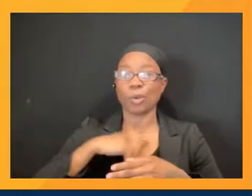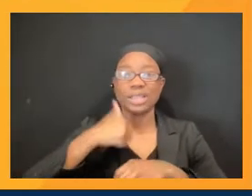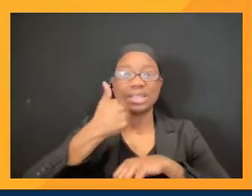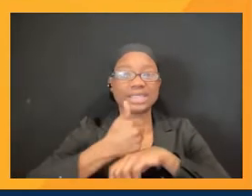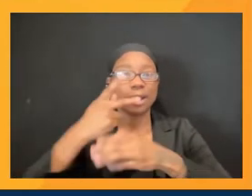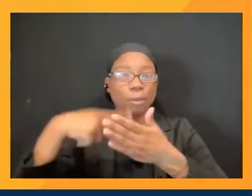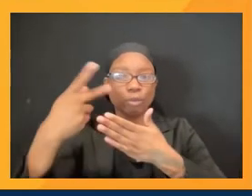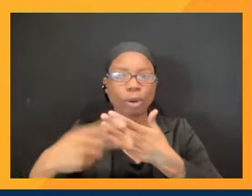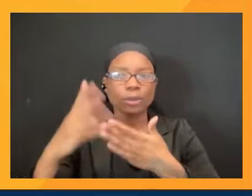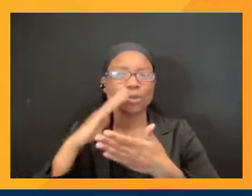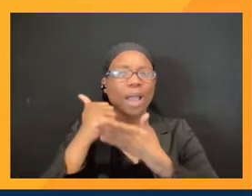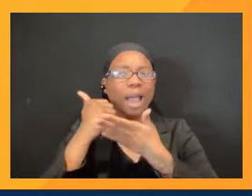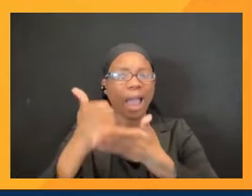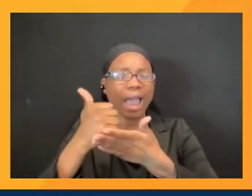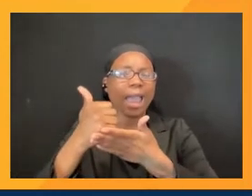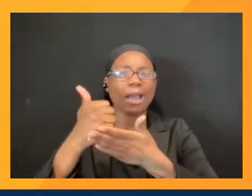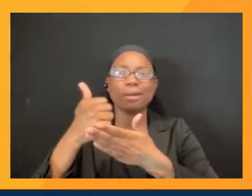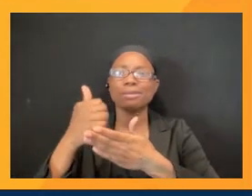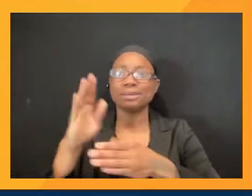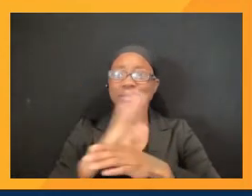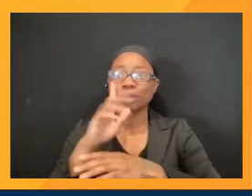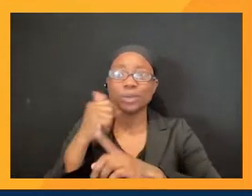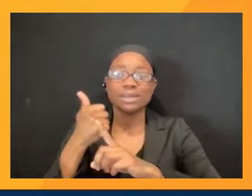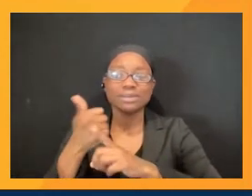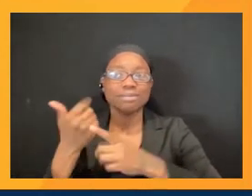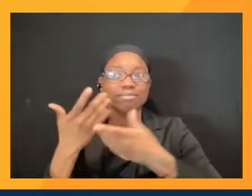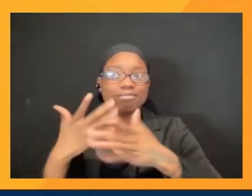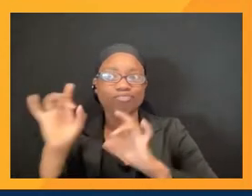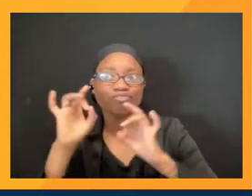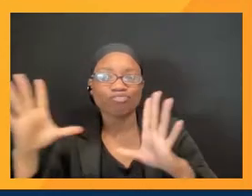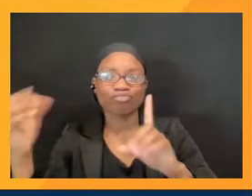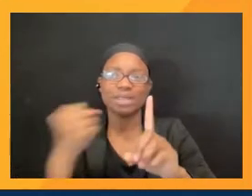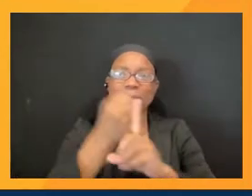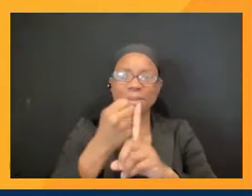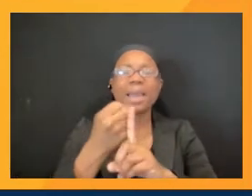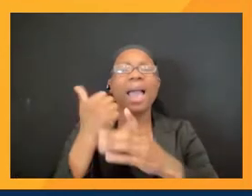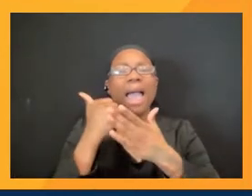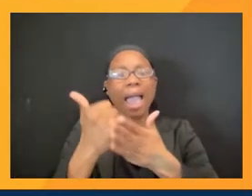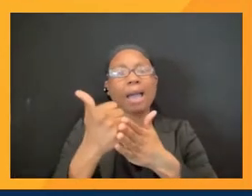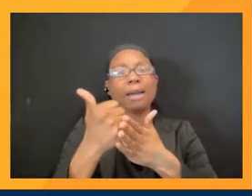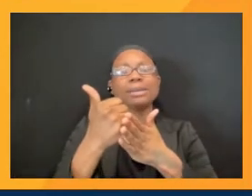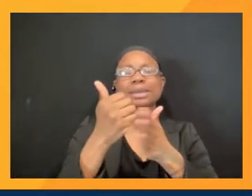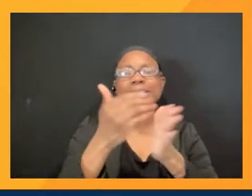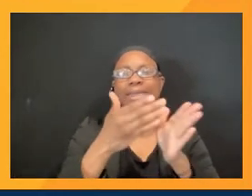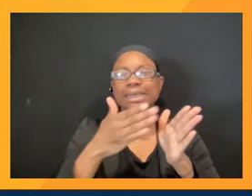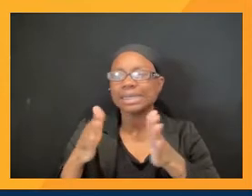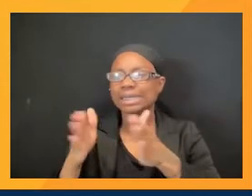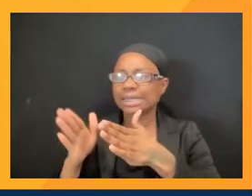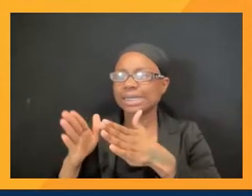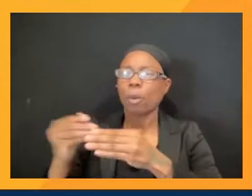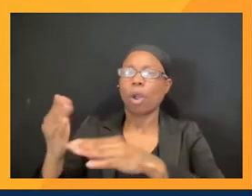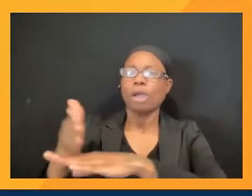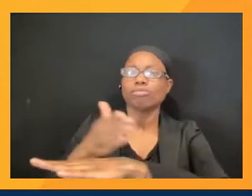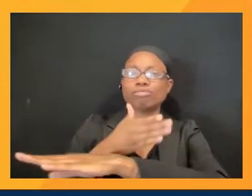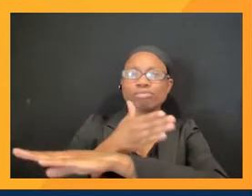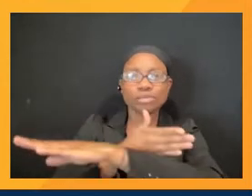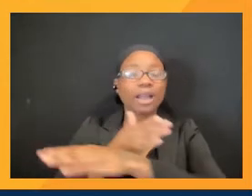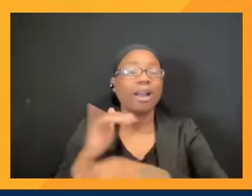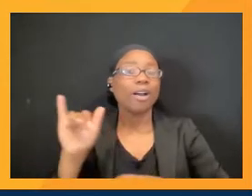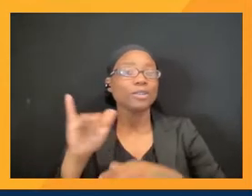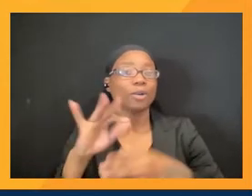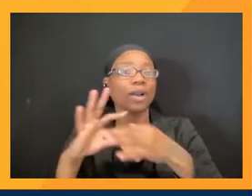in a long-term disaster of sorts, like a pandemic, different than maybe responding to an acute